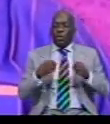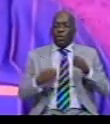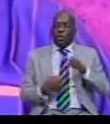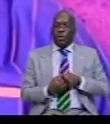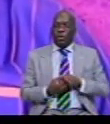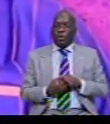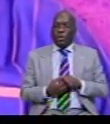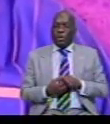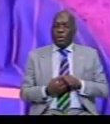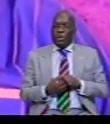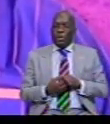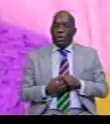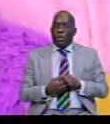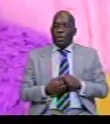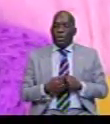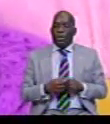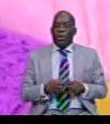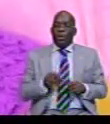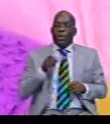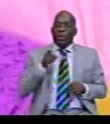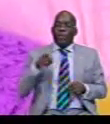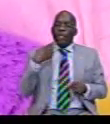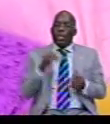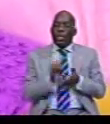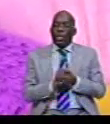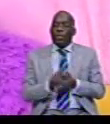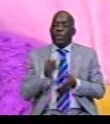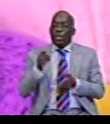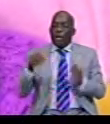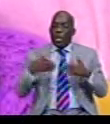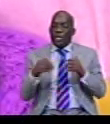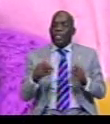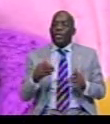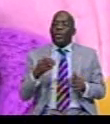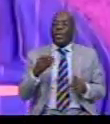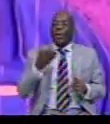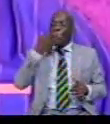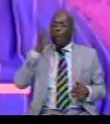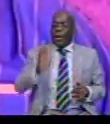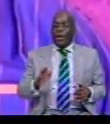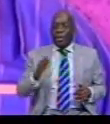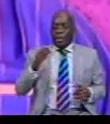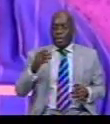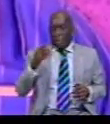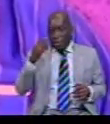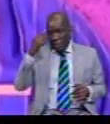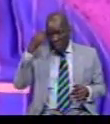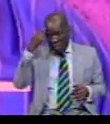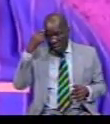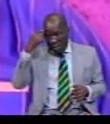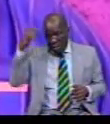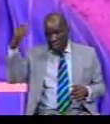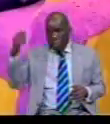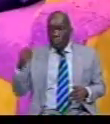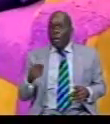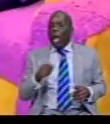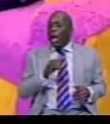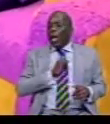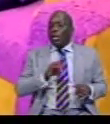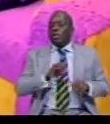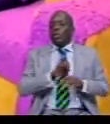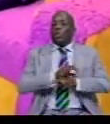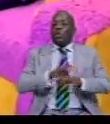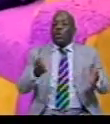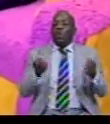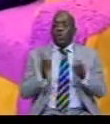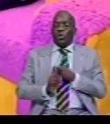I had a very dangerous dream. And I don't just know how to relate that dream to you because I don't know how you're going to take it.